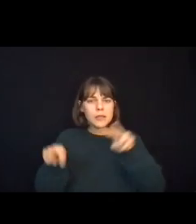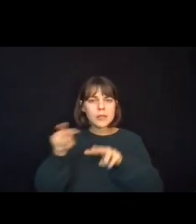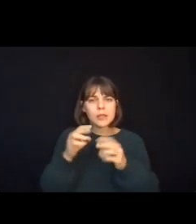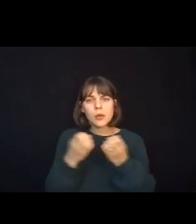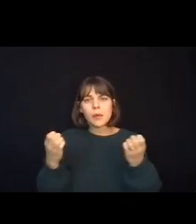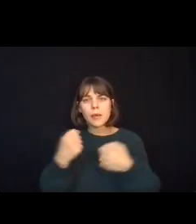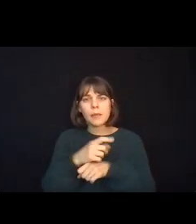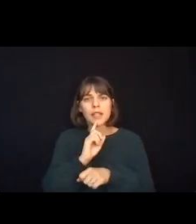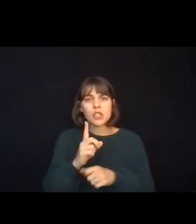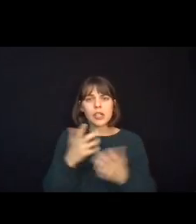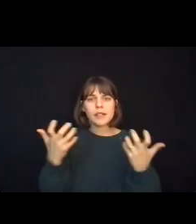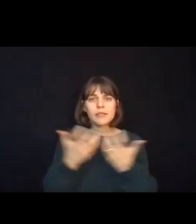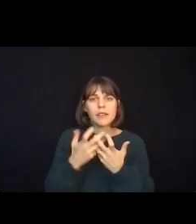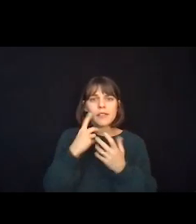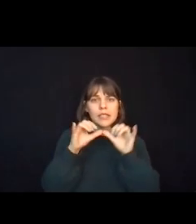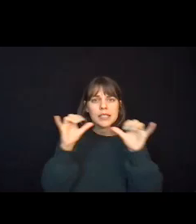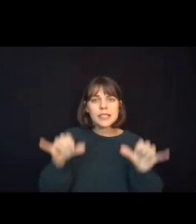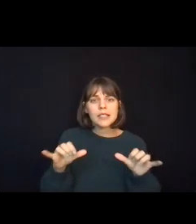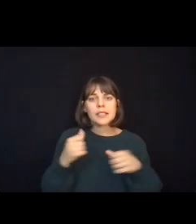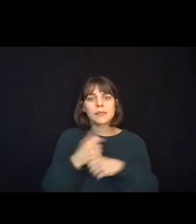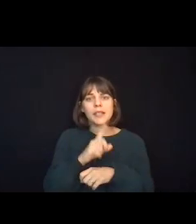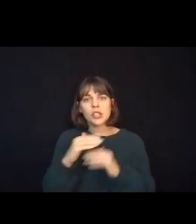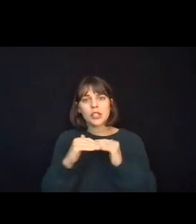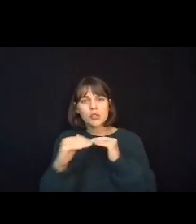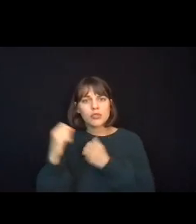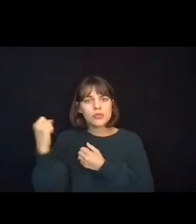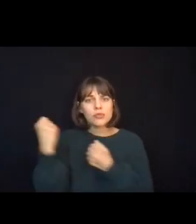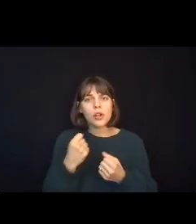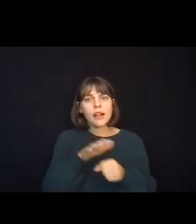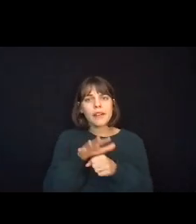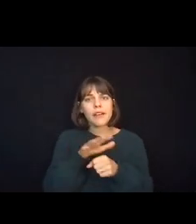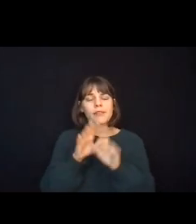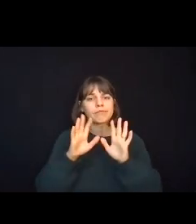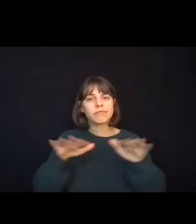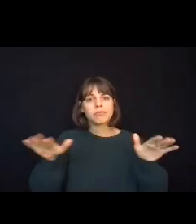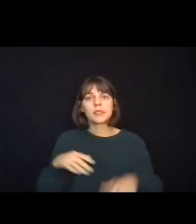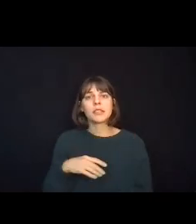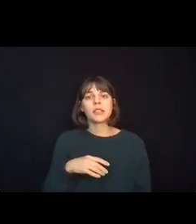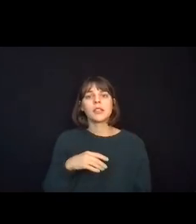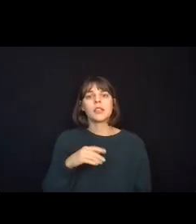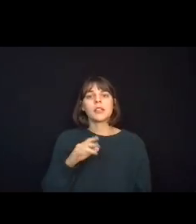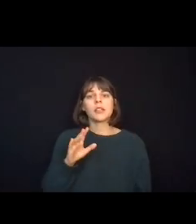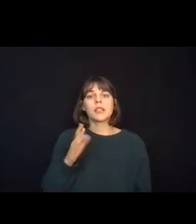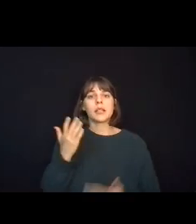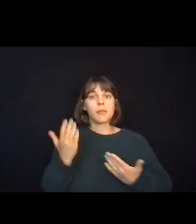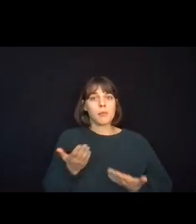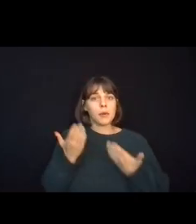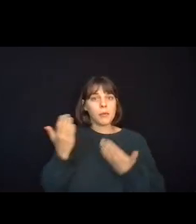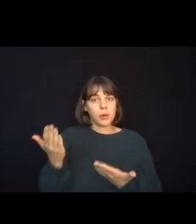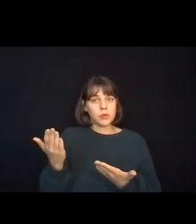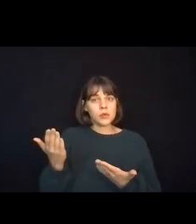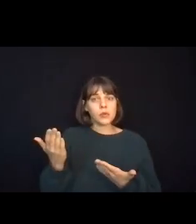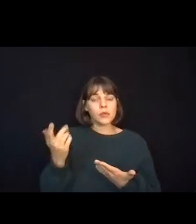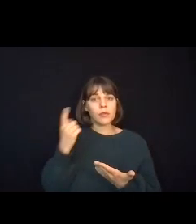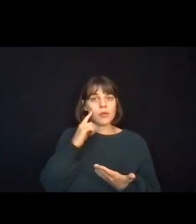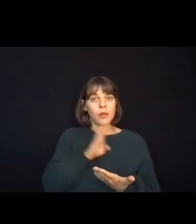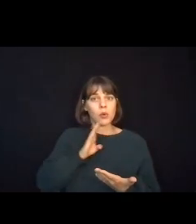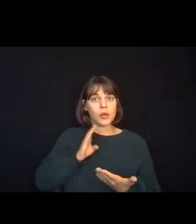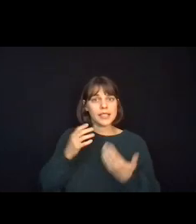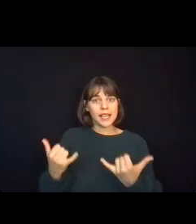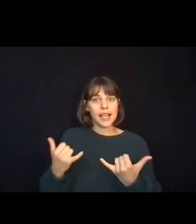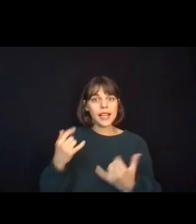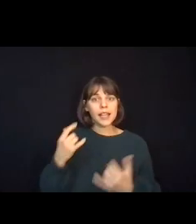work on our system and it was going to be sturdy enough, et cetera. And the proposal that we're bringing to the board today is